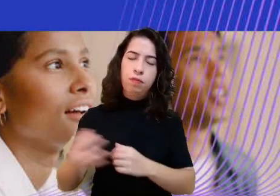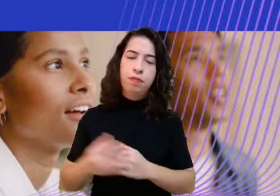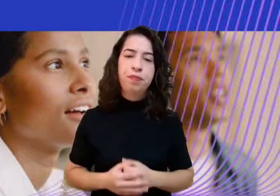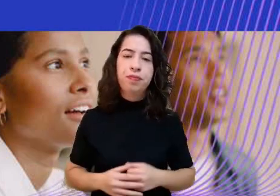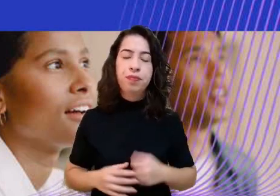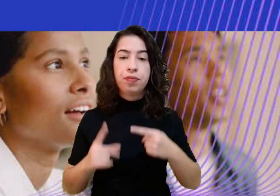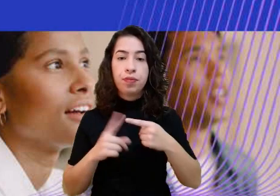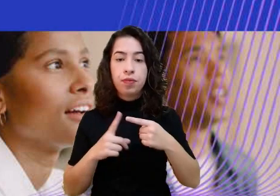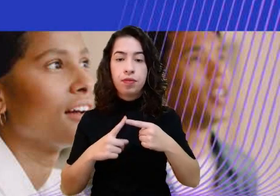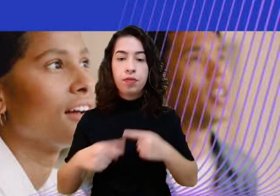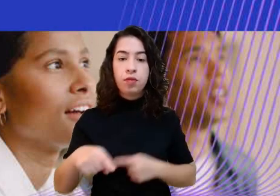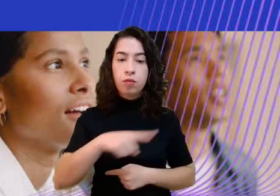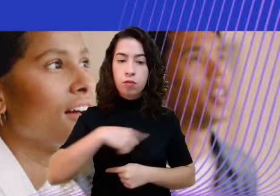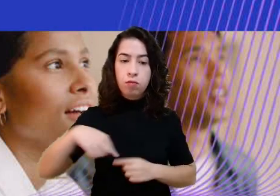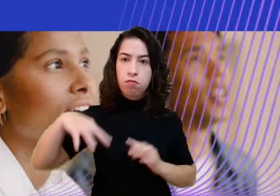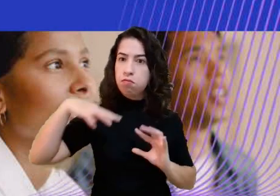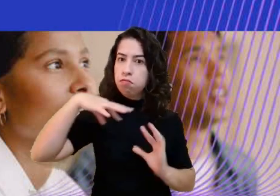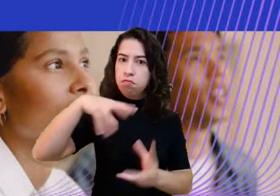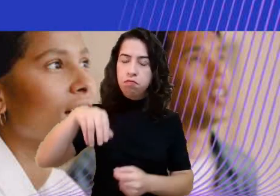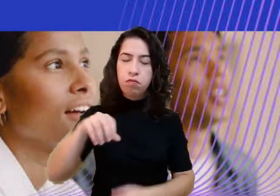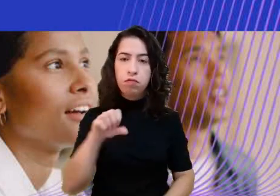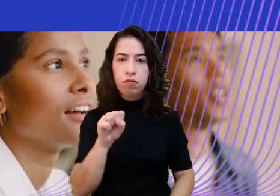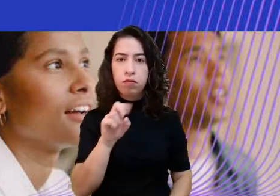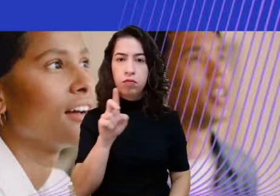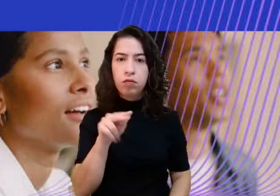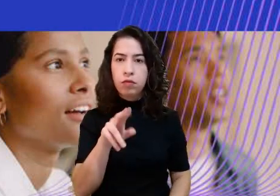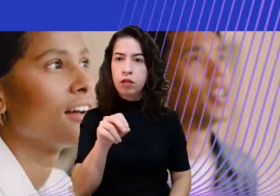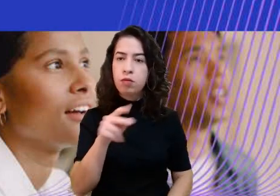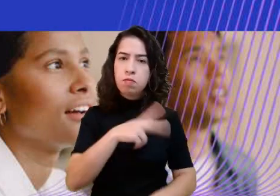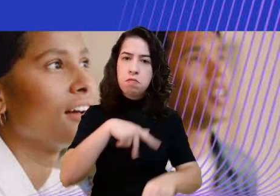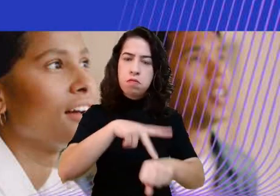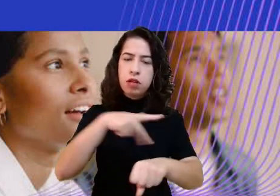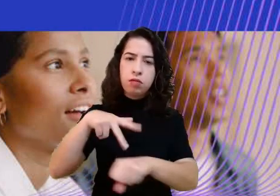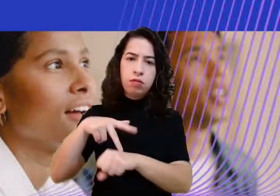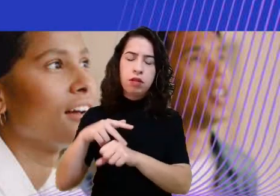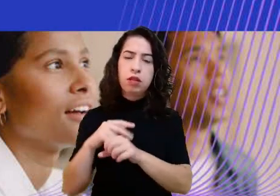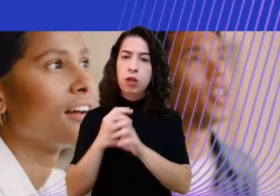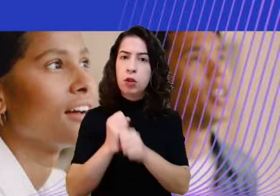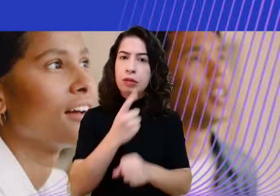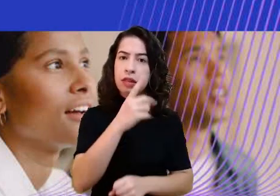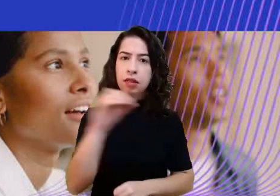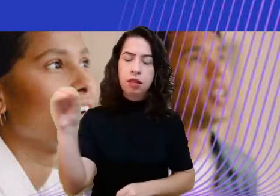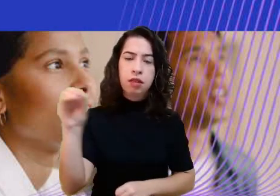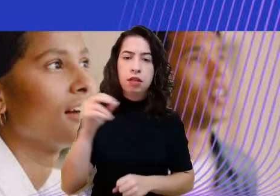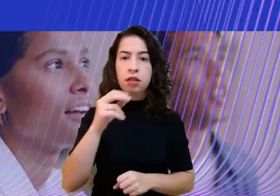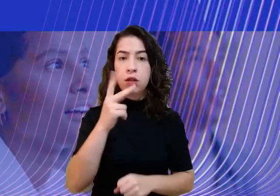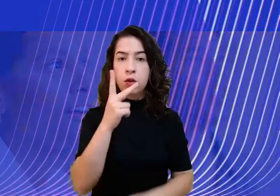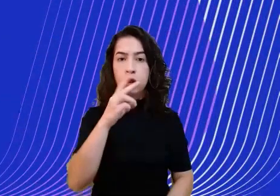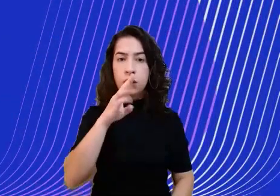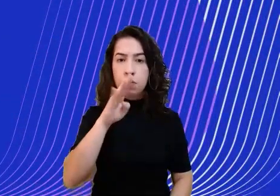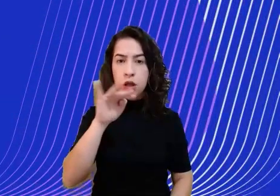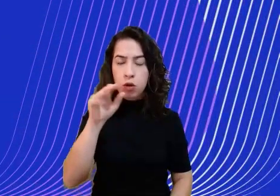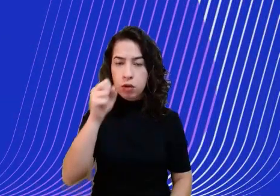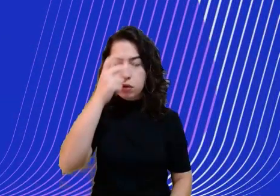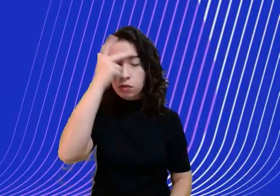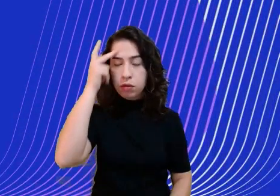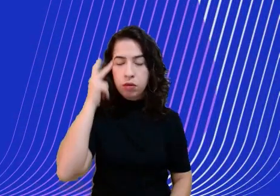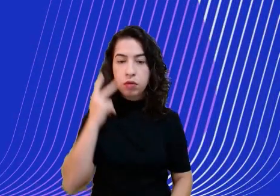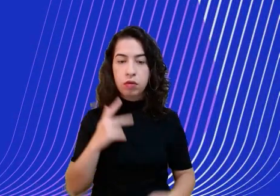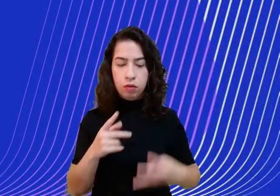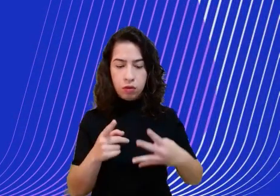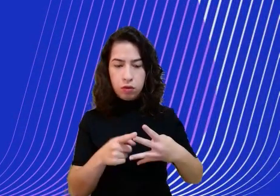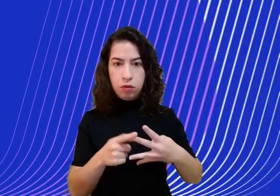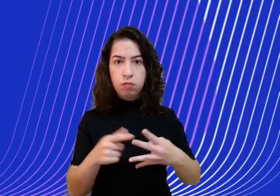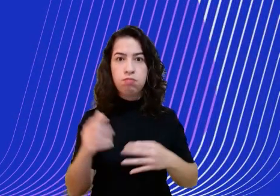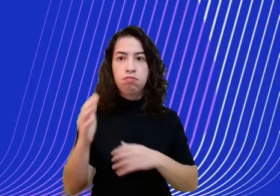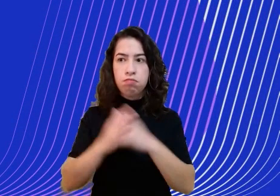ecosystem. The first is that we get to 2 billion people. The second is the intellectual capital. We